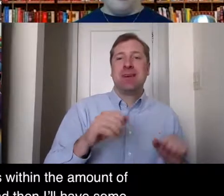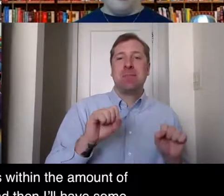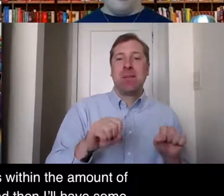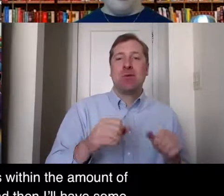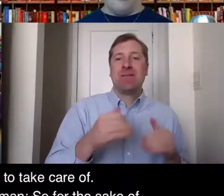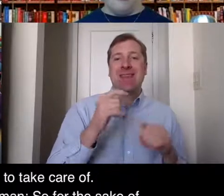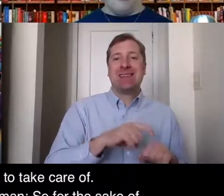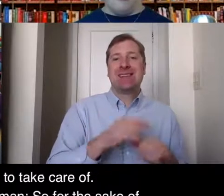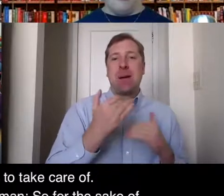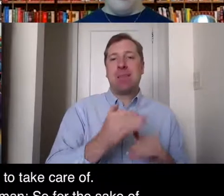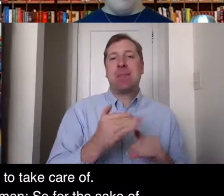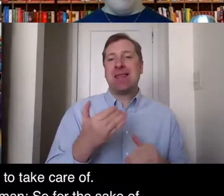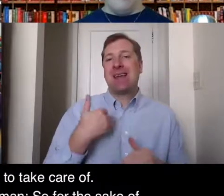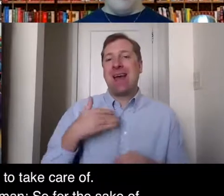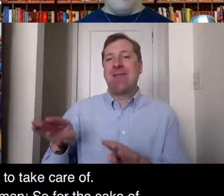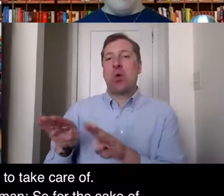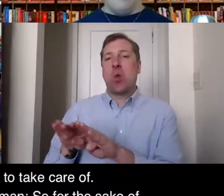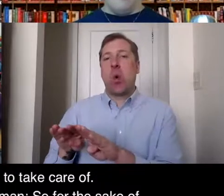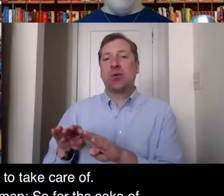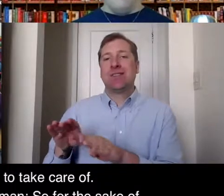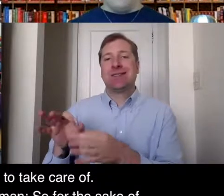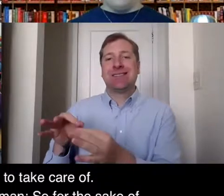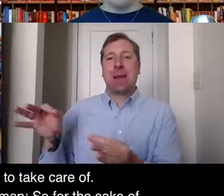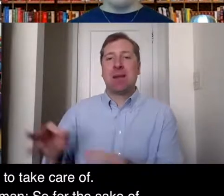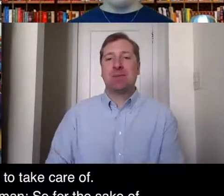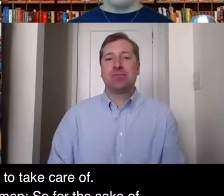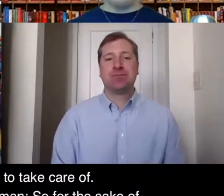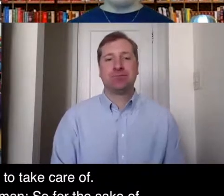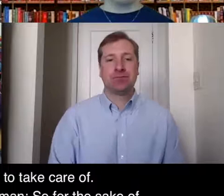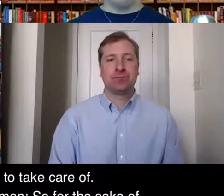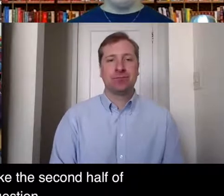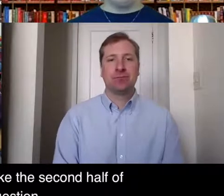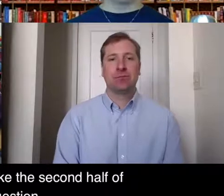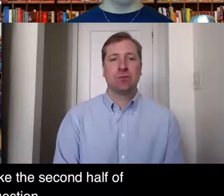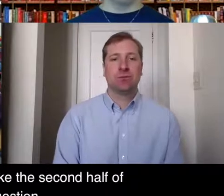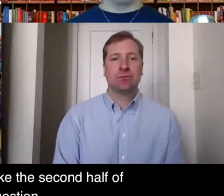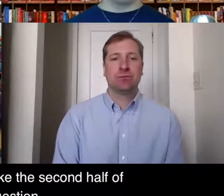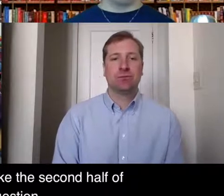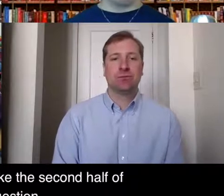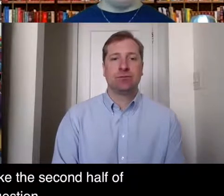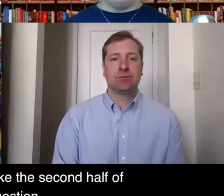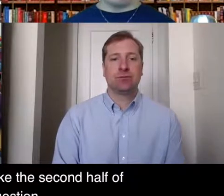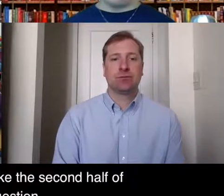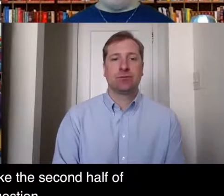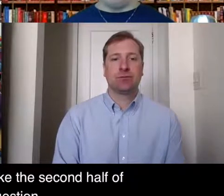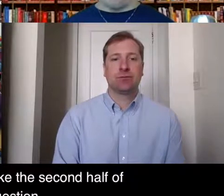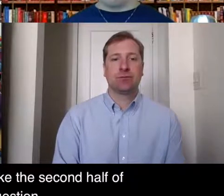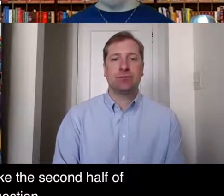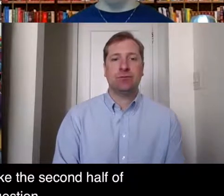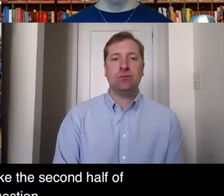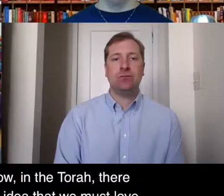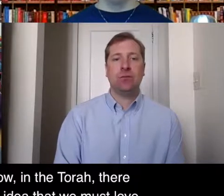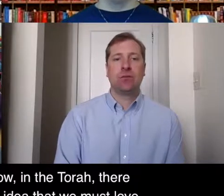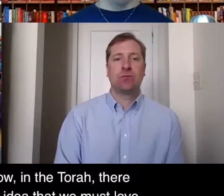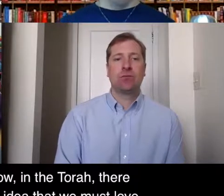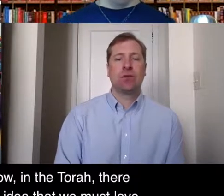I'll have some closing matters to take care of. So for the sake of time, I'm going to take the second half of that